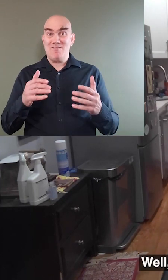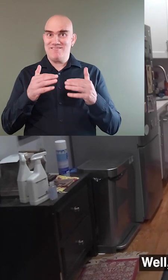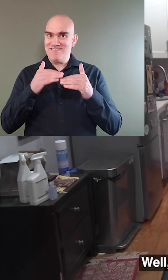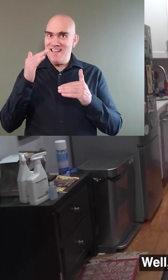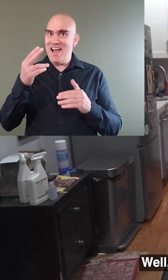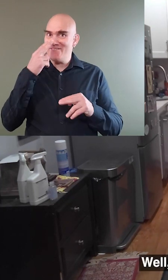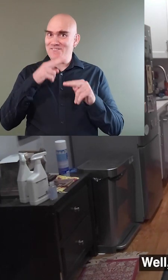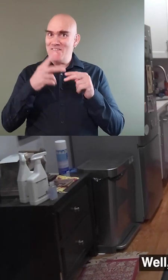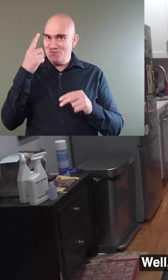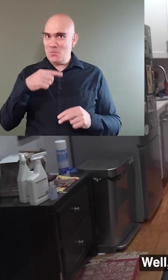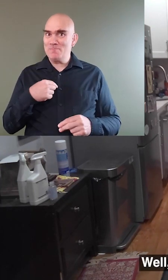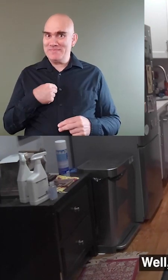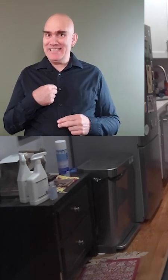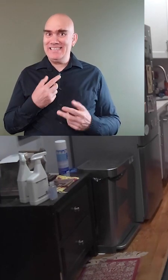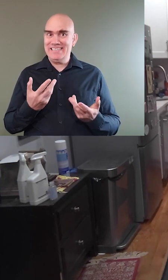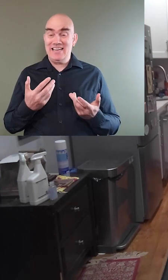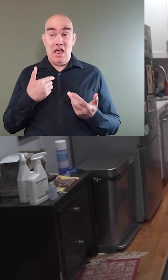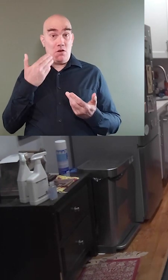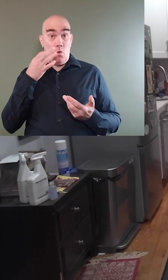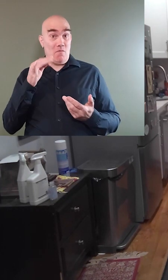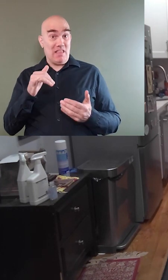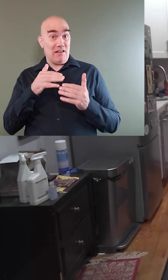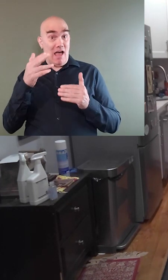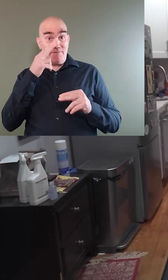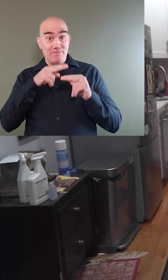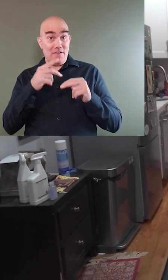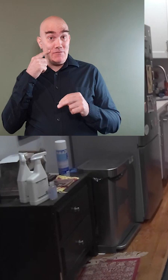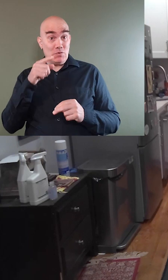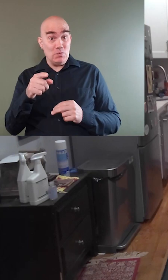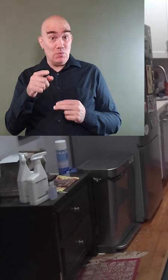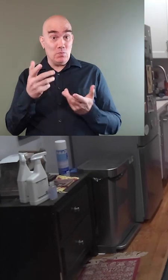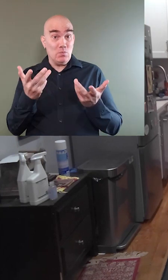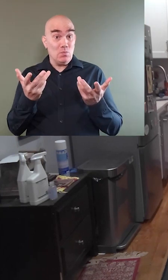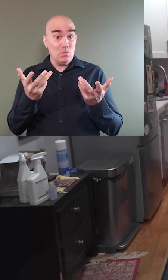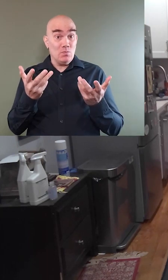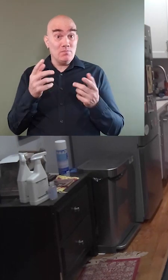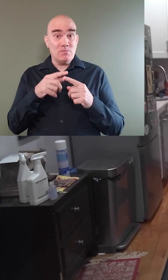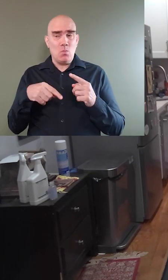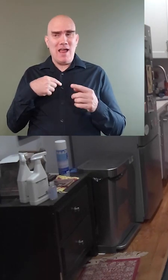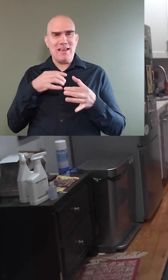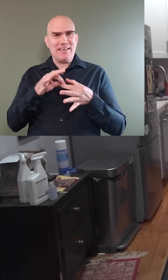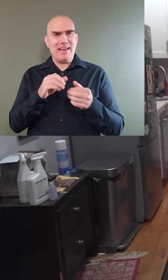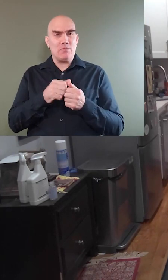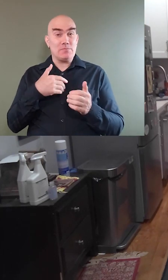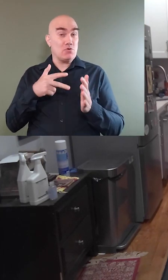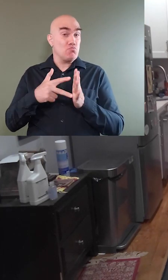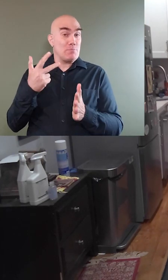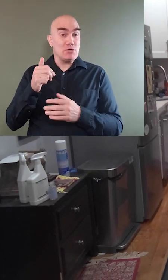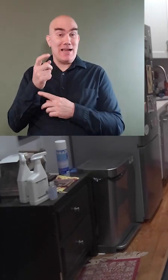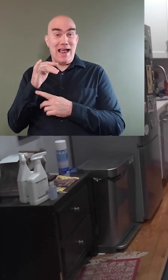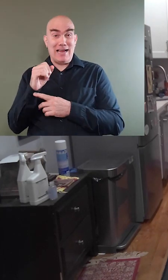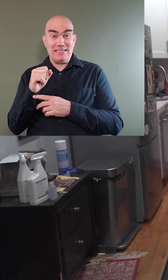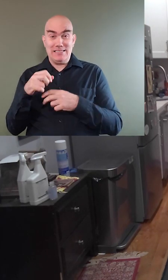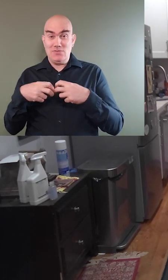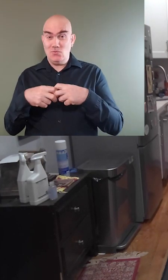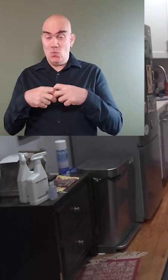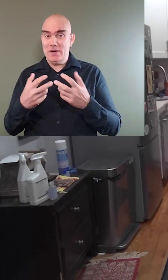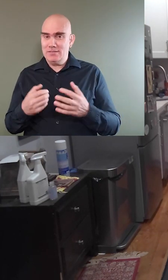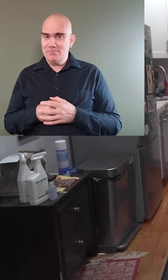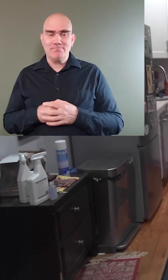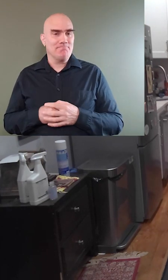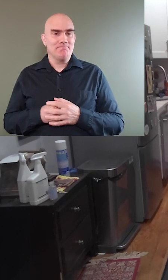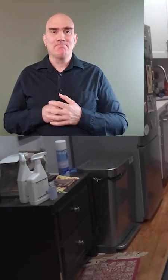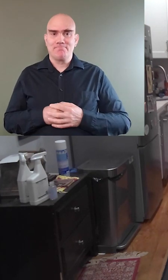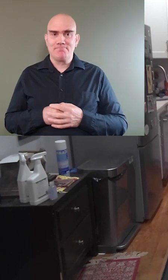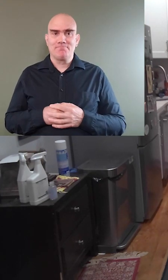that was a lot of fun for me. I don't know if that was a lot of fun for you, but when I connect to my triple